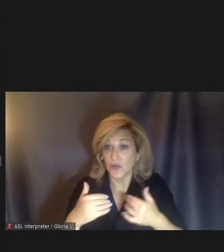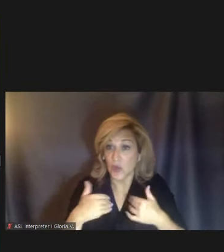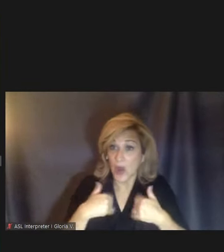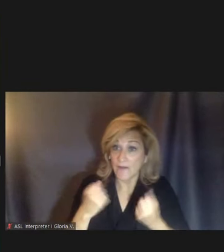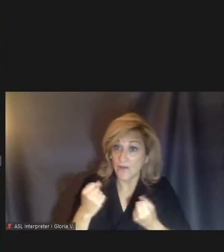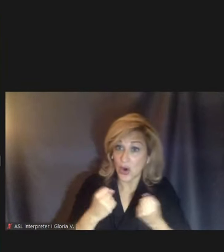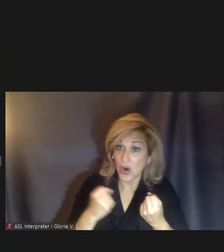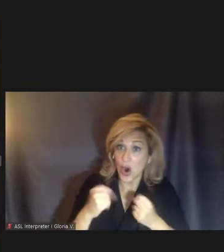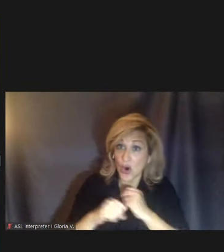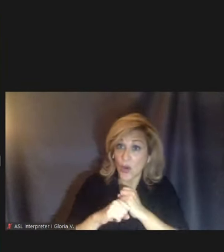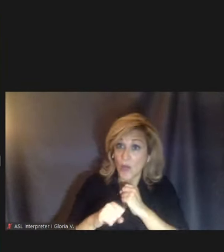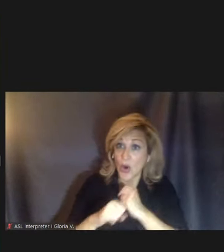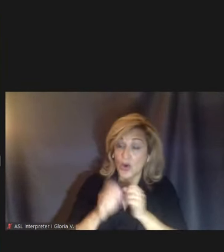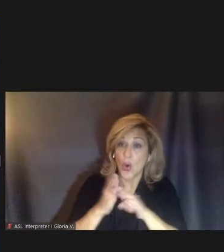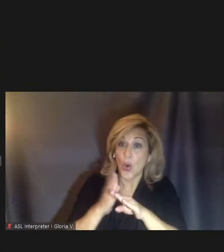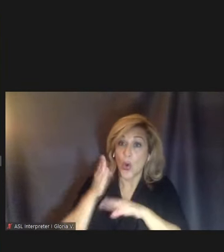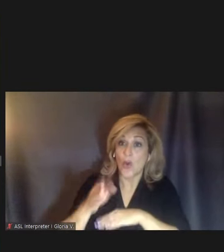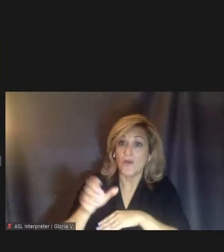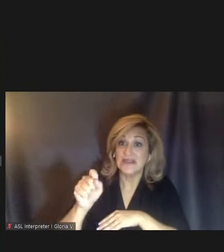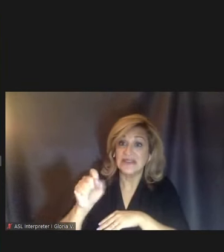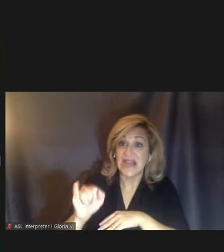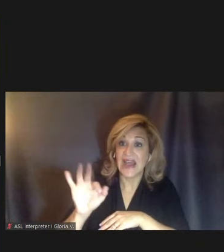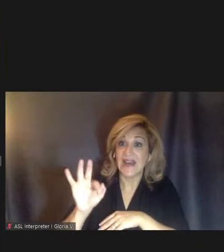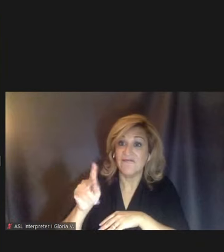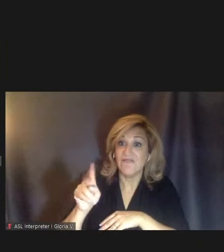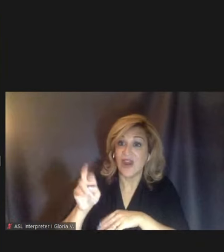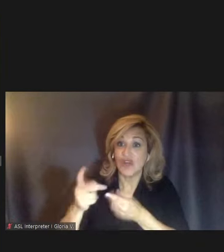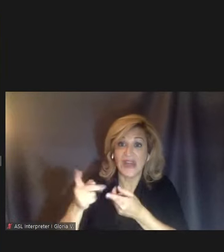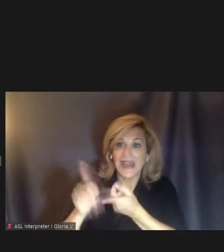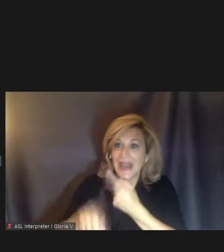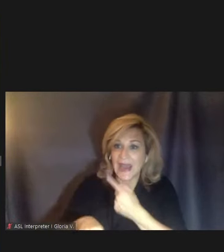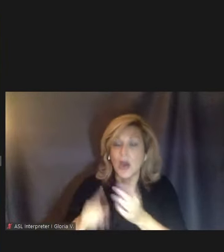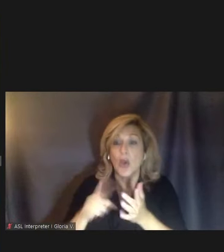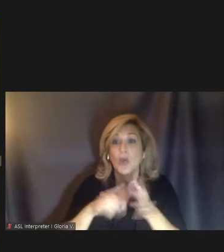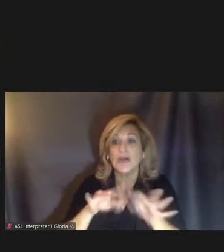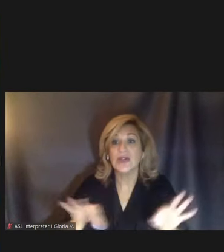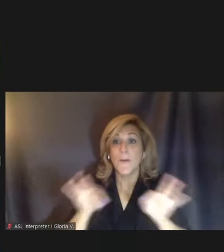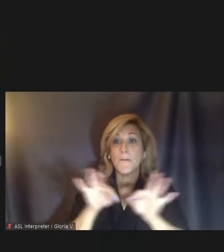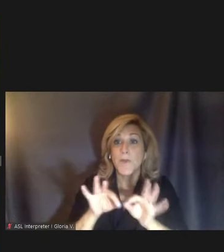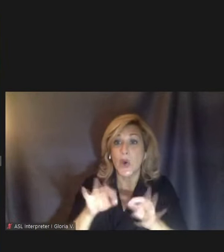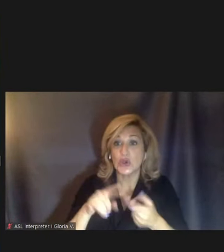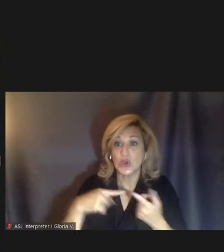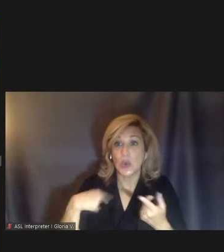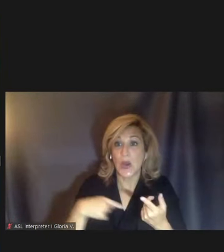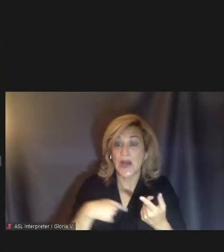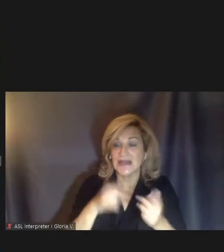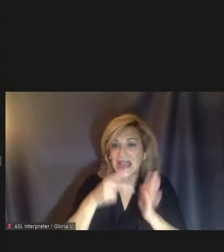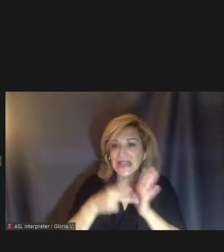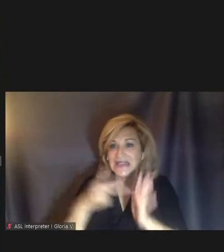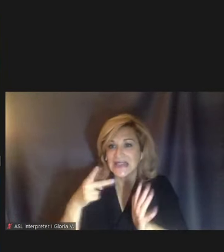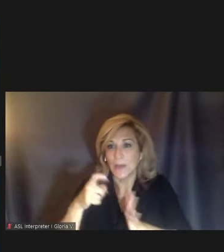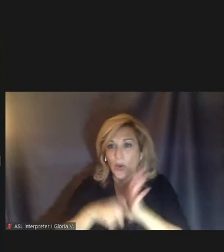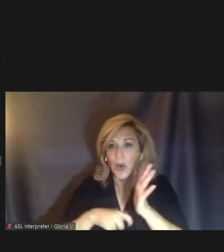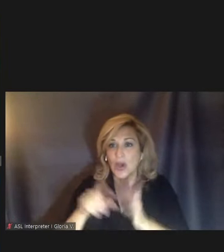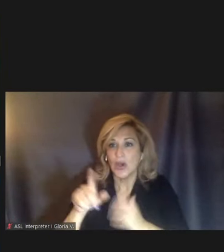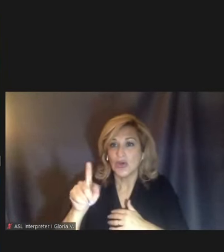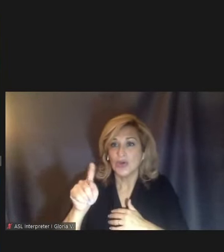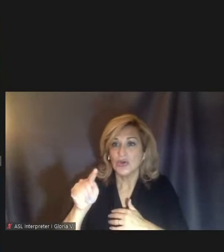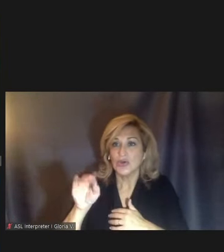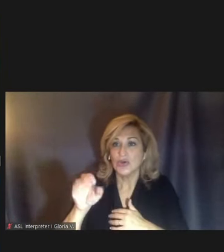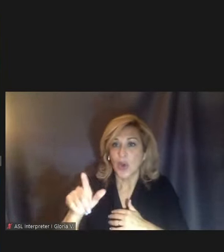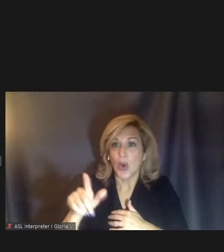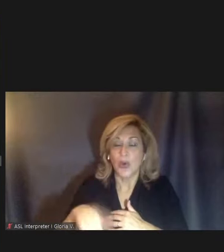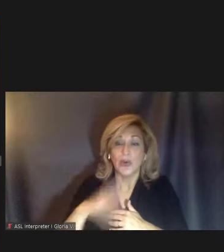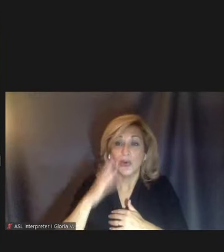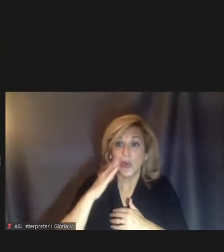it over the Staten Island Ferry. One of the things that's very important to us is not being double tolled. We have commercial vehicles that spend, you know,